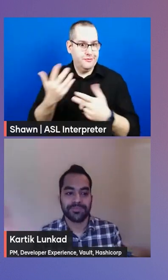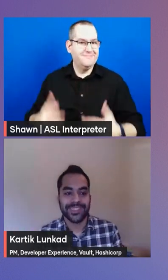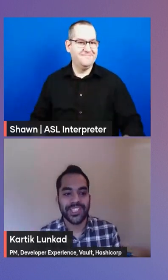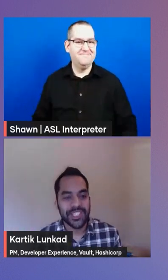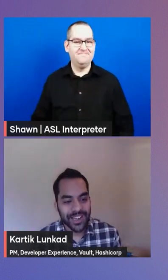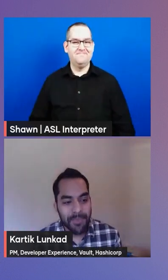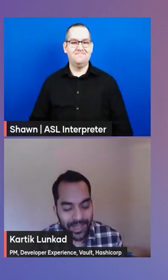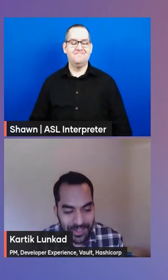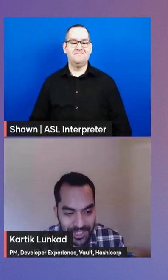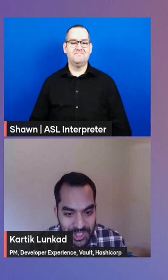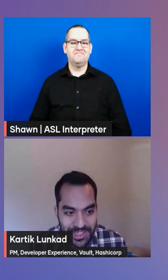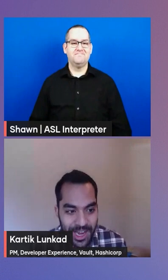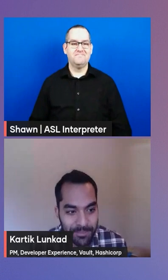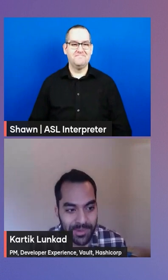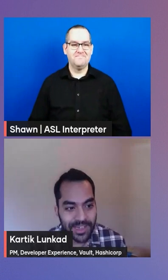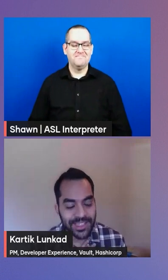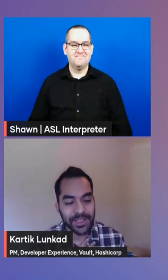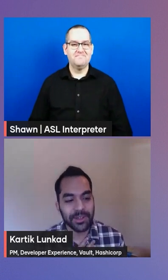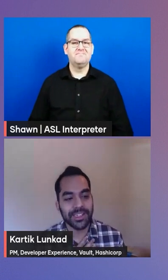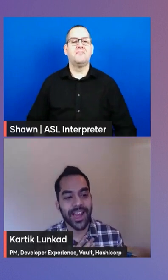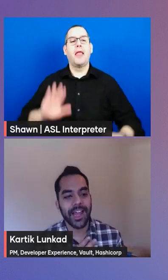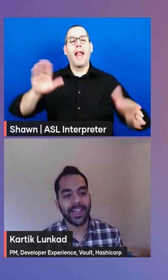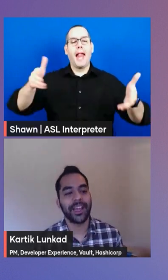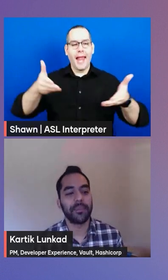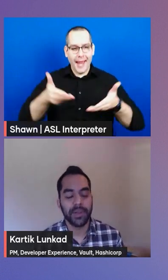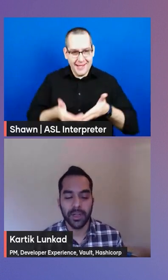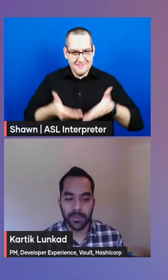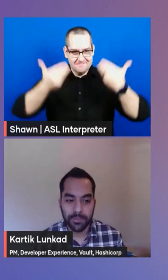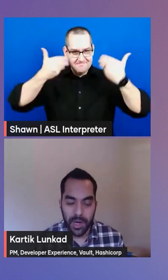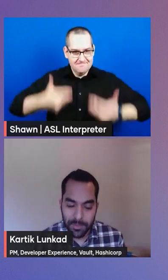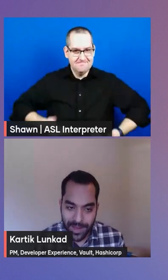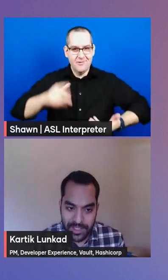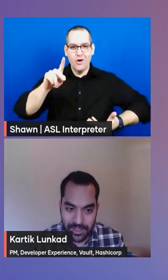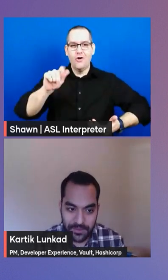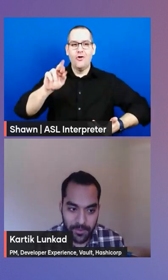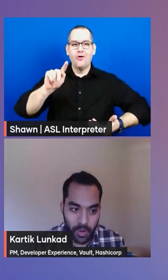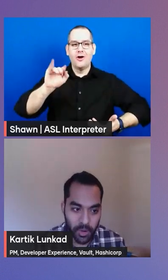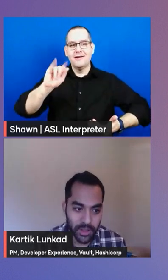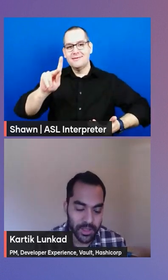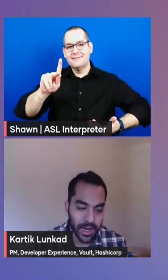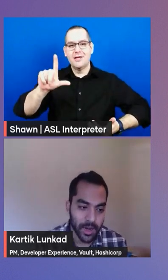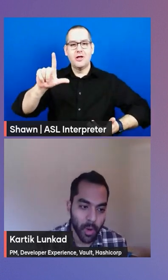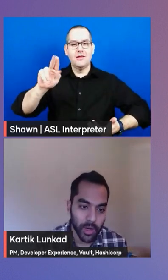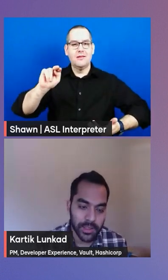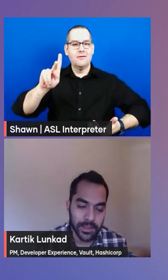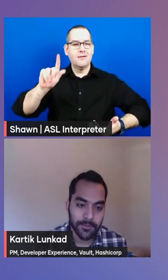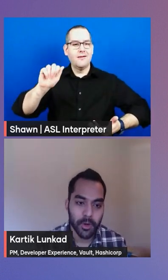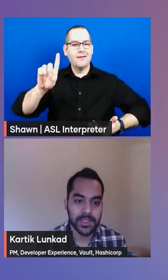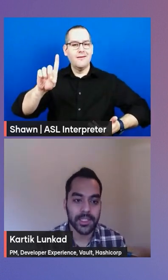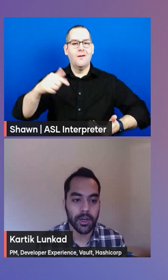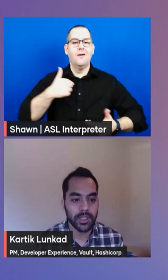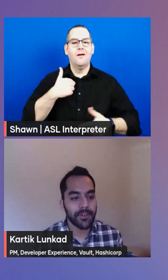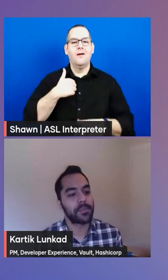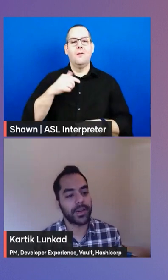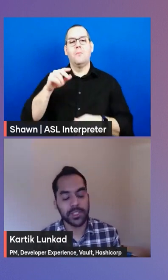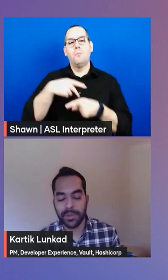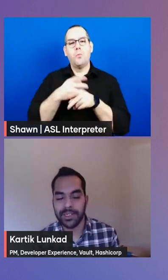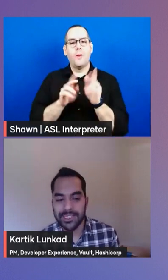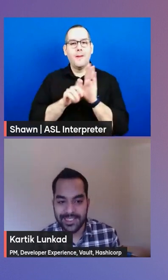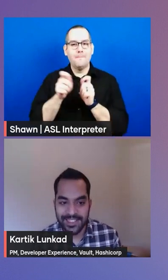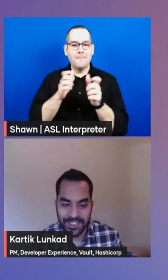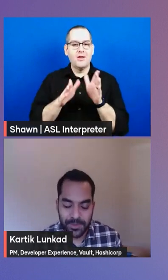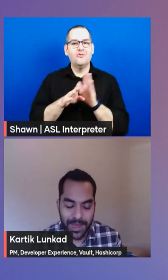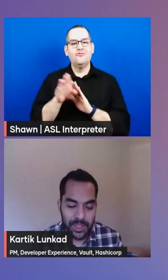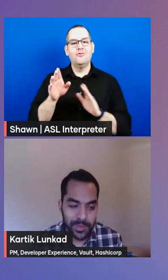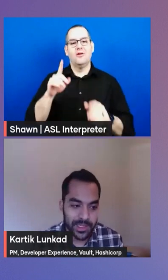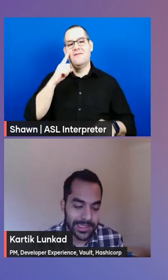So, my introduction, I'm Karthik Lunkad. I am a product manager for Vault, focusing on developer